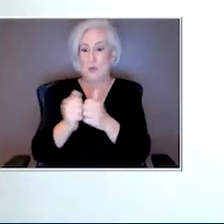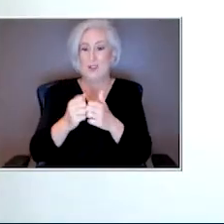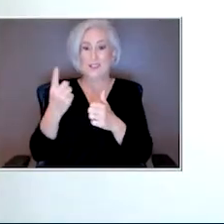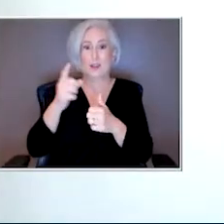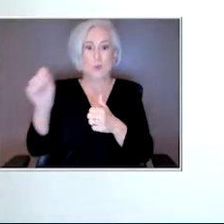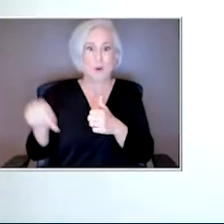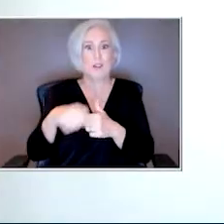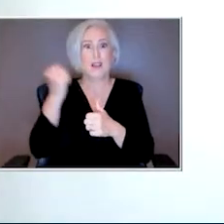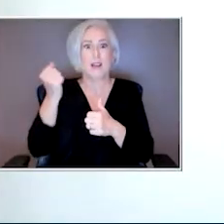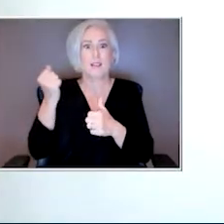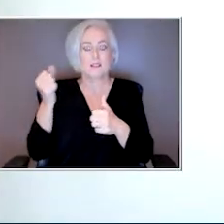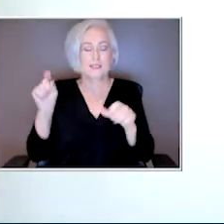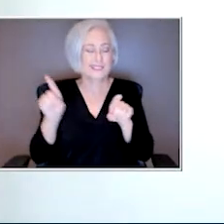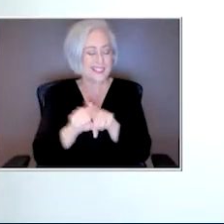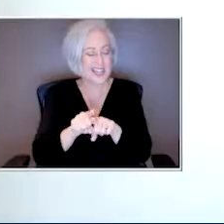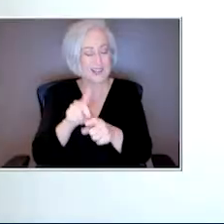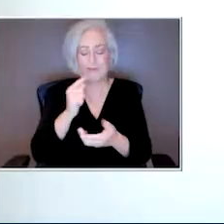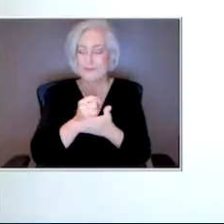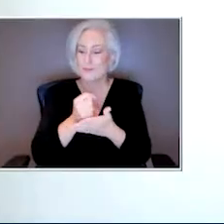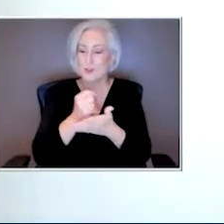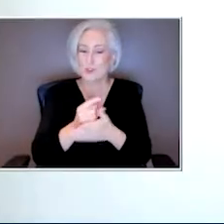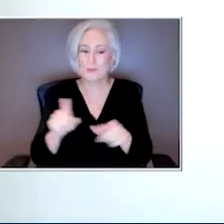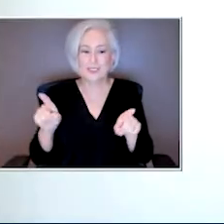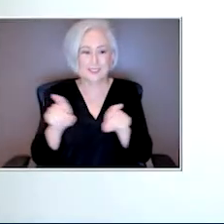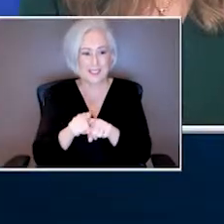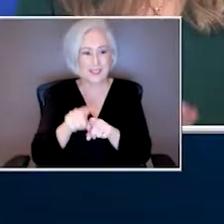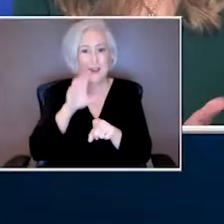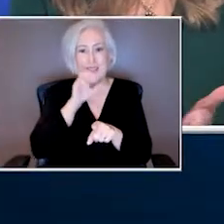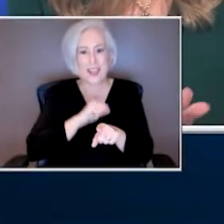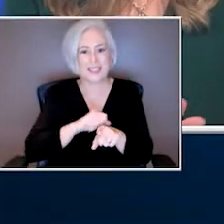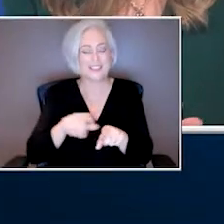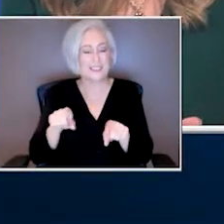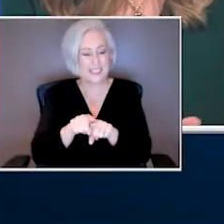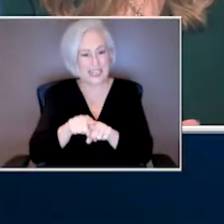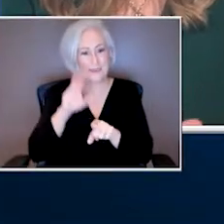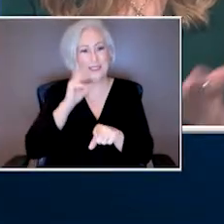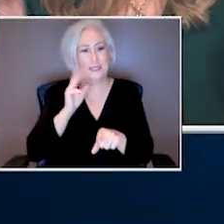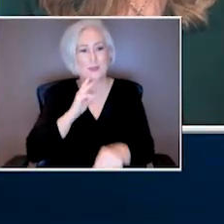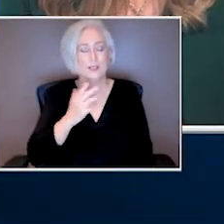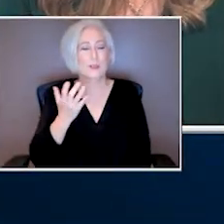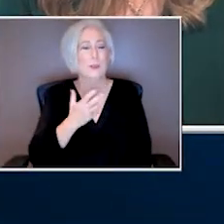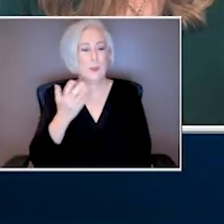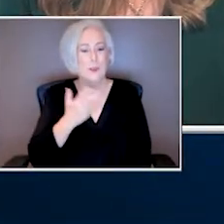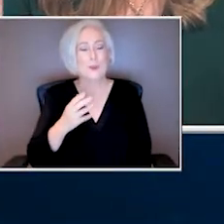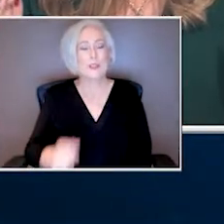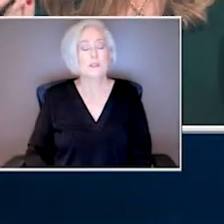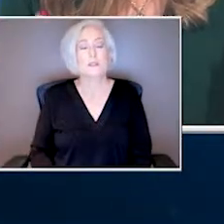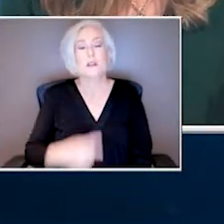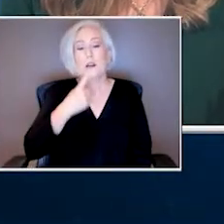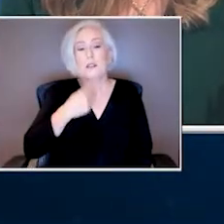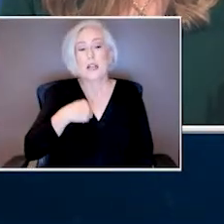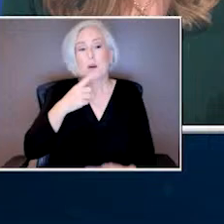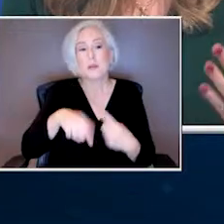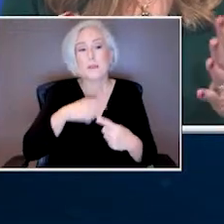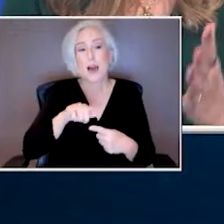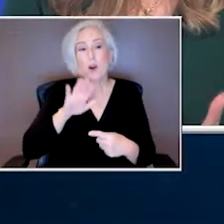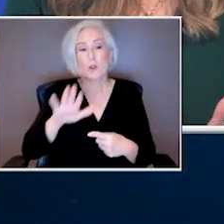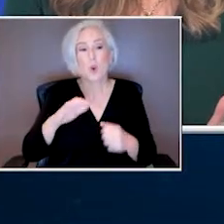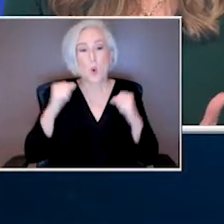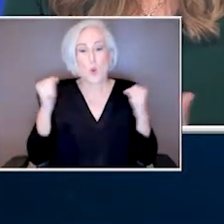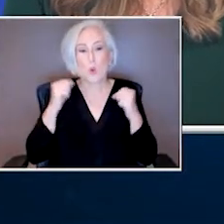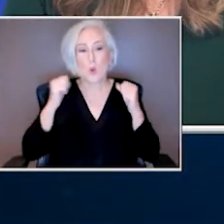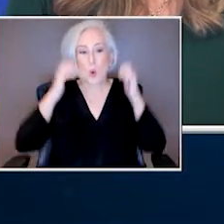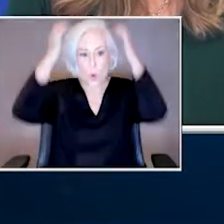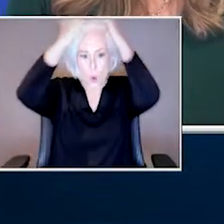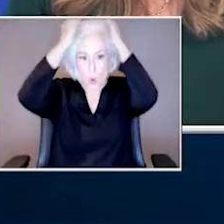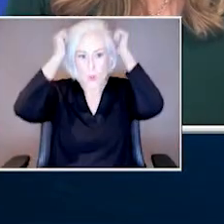treatment that I am. So she's been wonderful. That's great to hear. Now you have to tell us about your cold cap. We could see it in some of the pictures. Yeah. How does